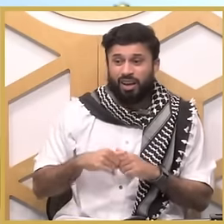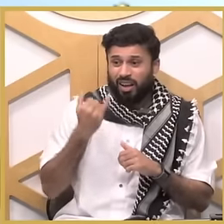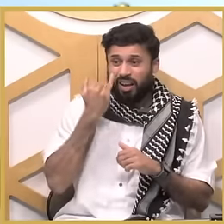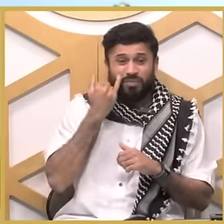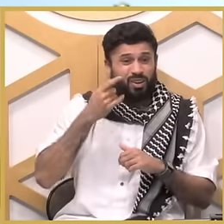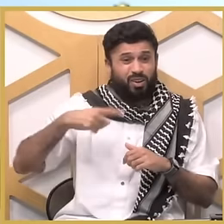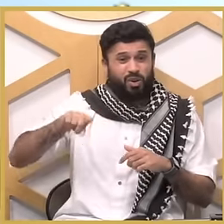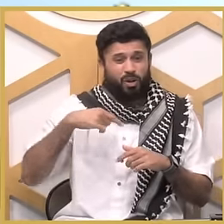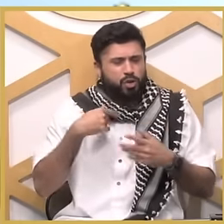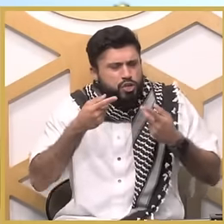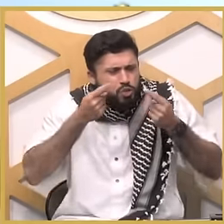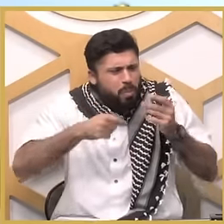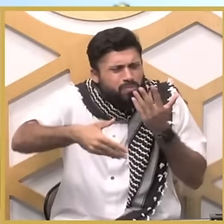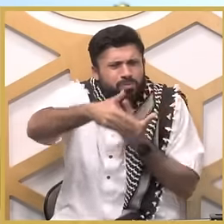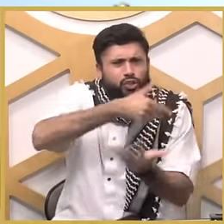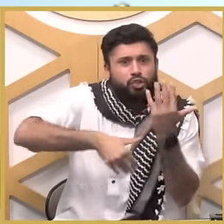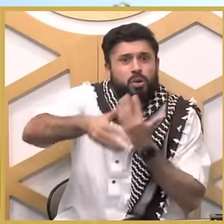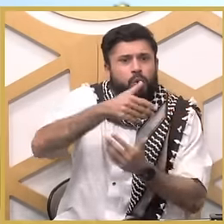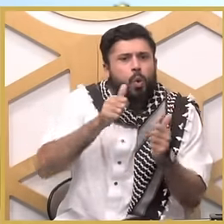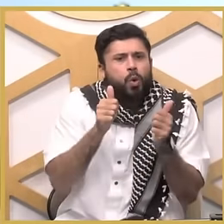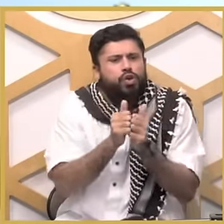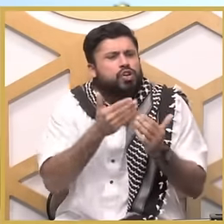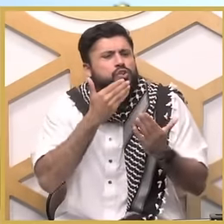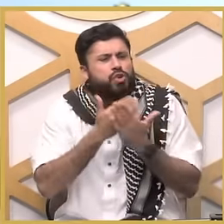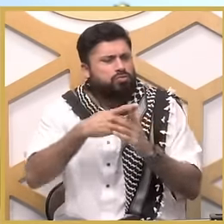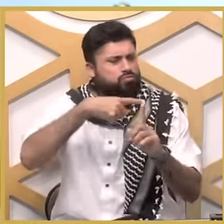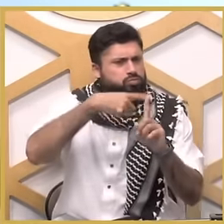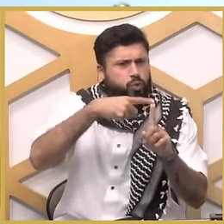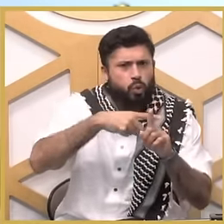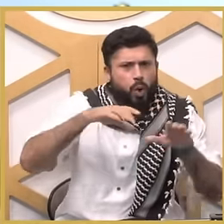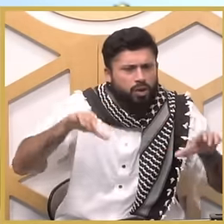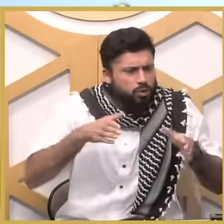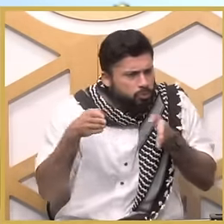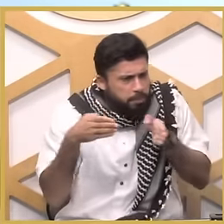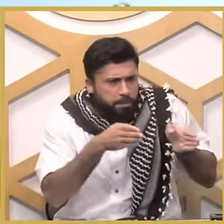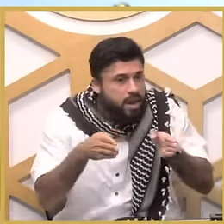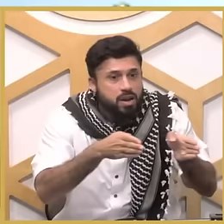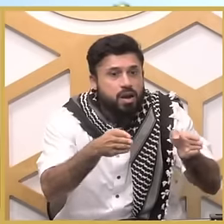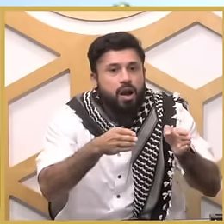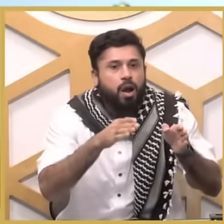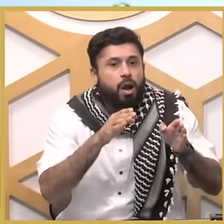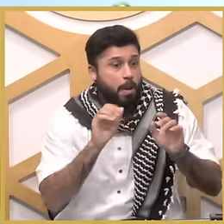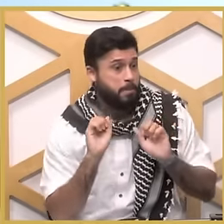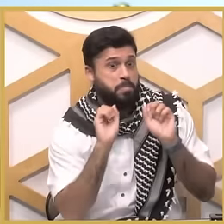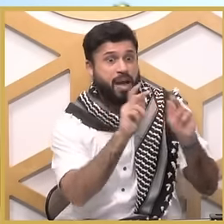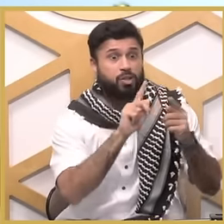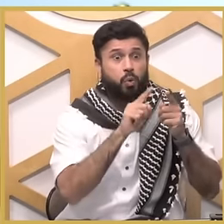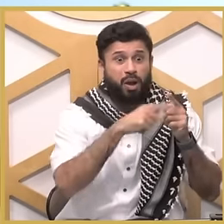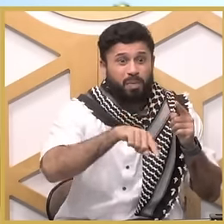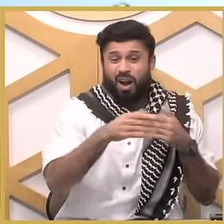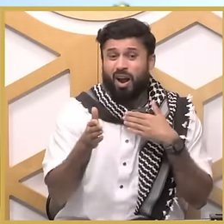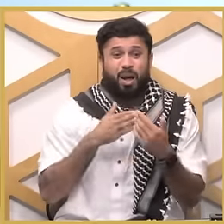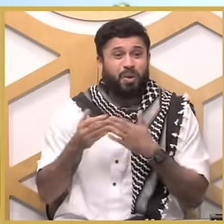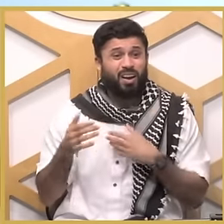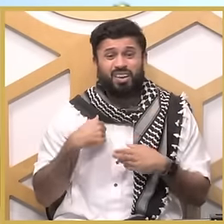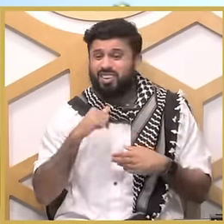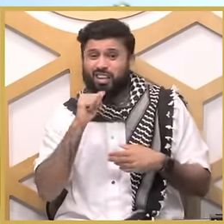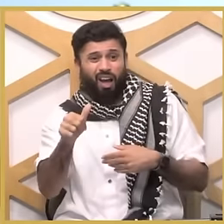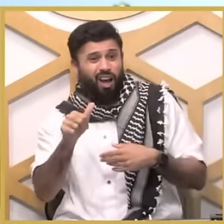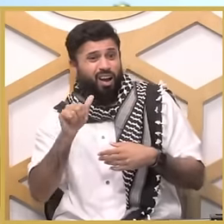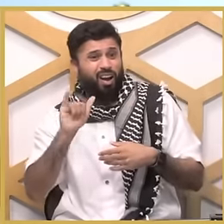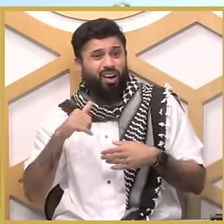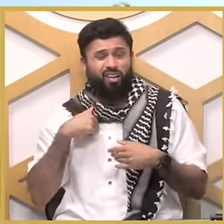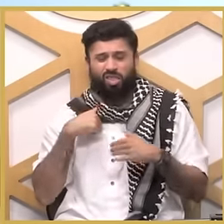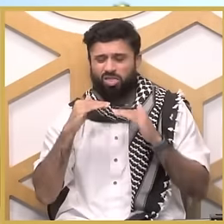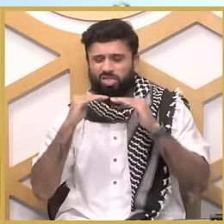those righteous people will pull you up, will pull you up, will pull you up in this dunya and in the akhirah and the hereafter as well. And the